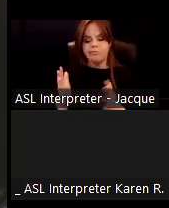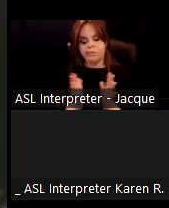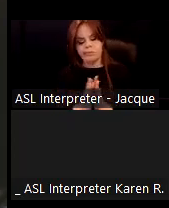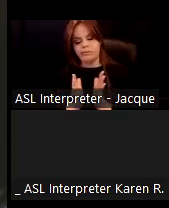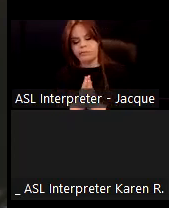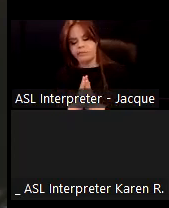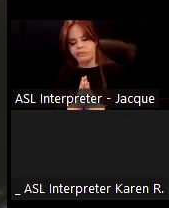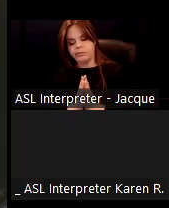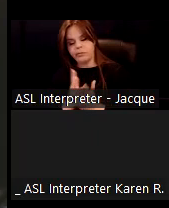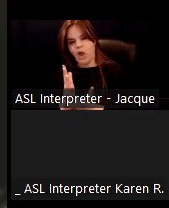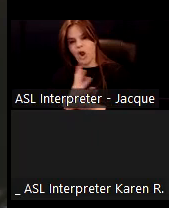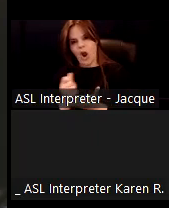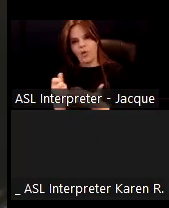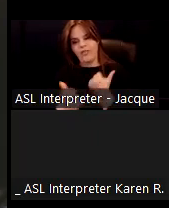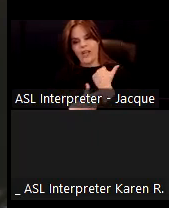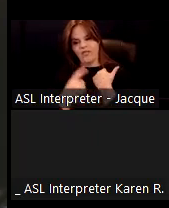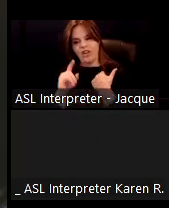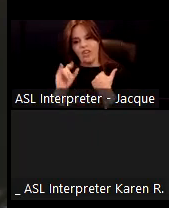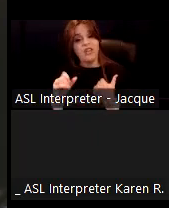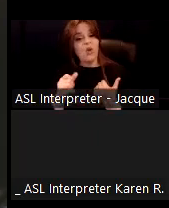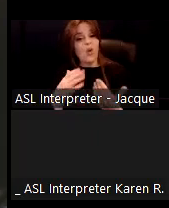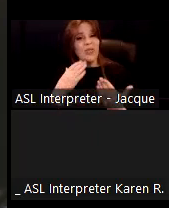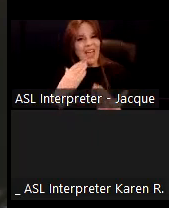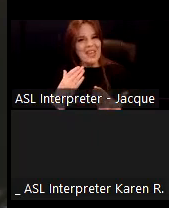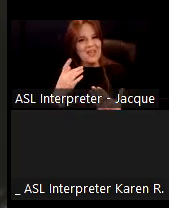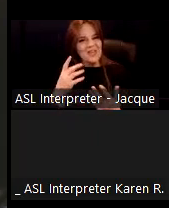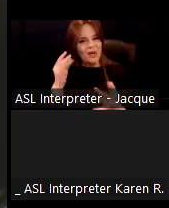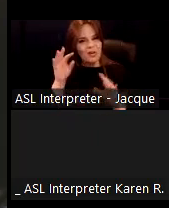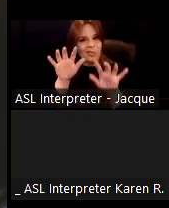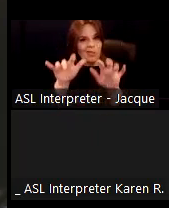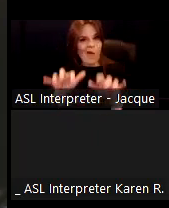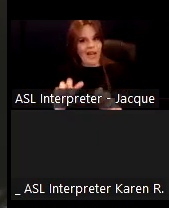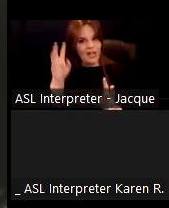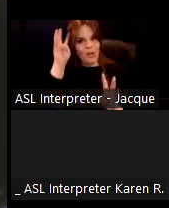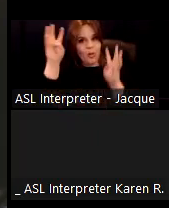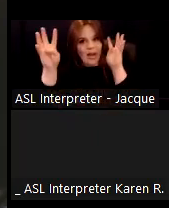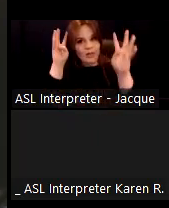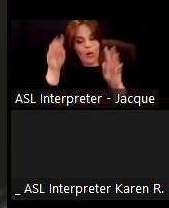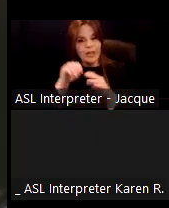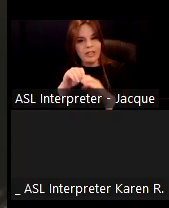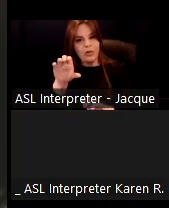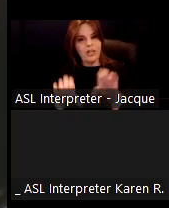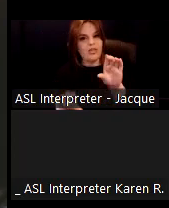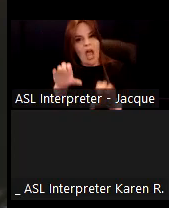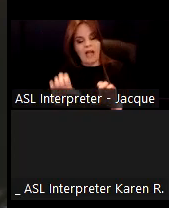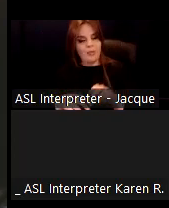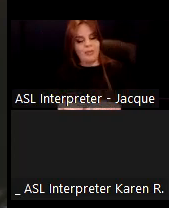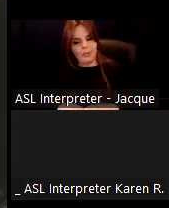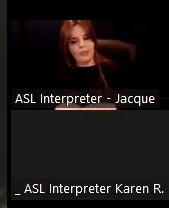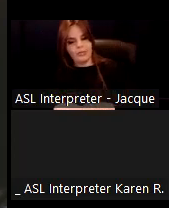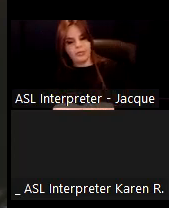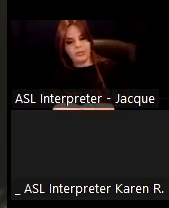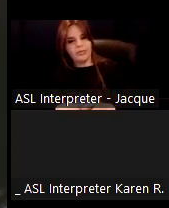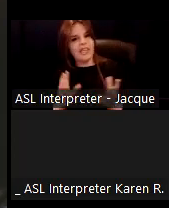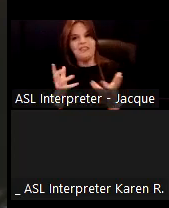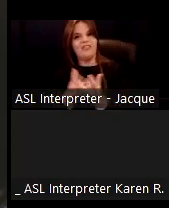are out of time for that. So thanks for writing your brainstorms into the chat and your questions. It fits right